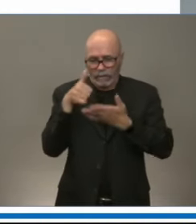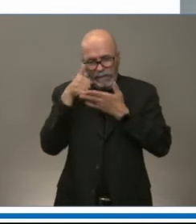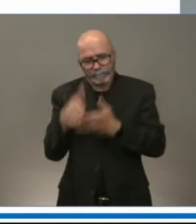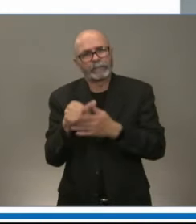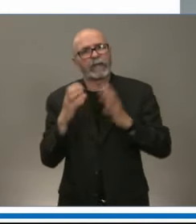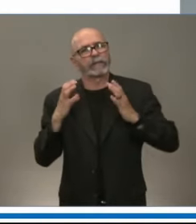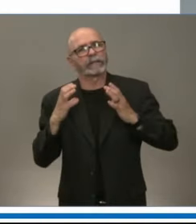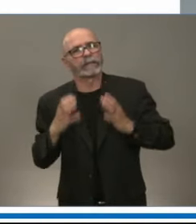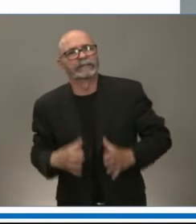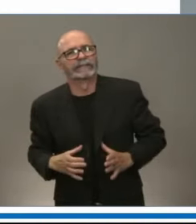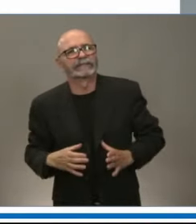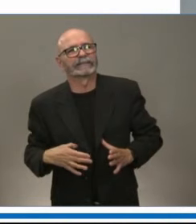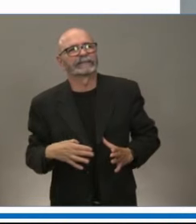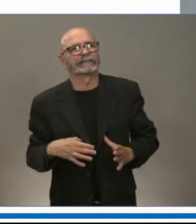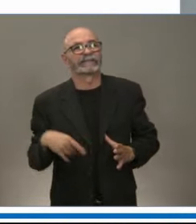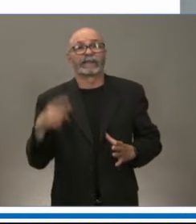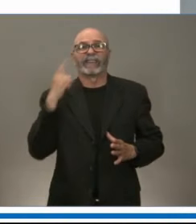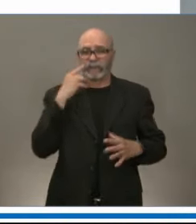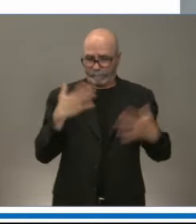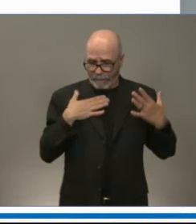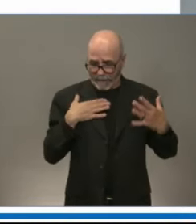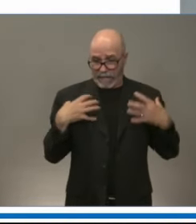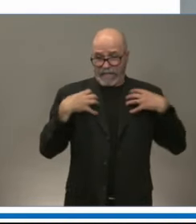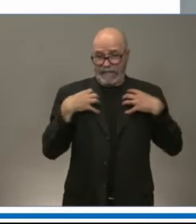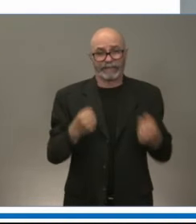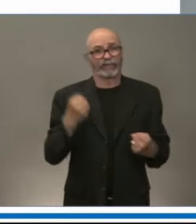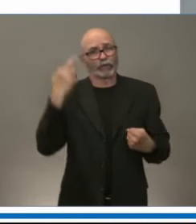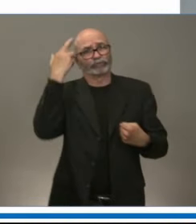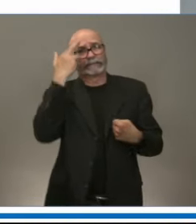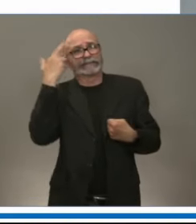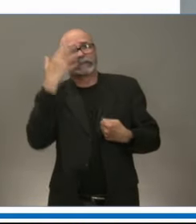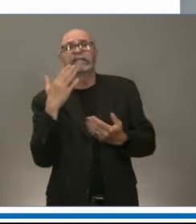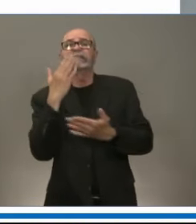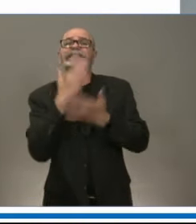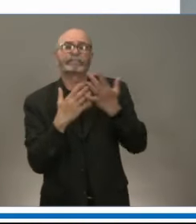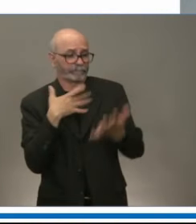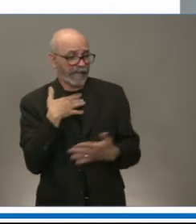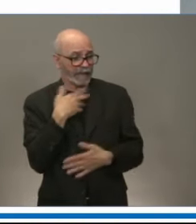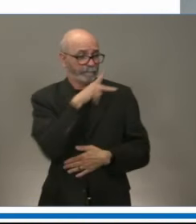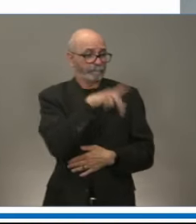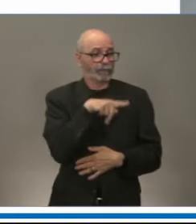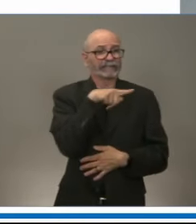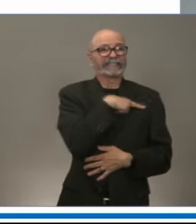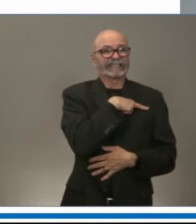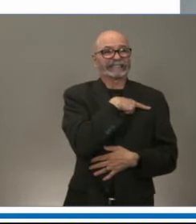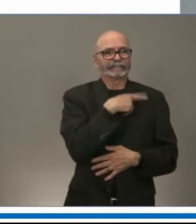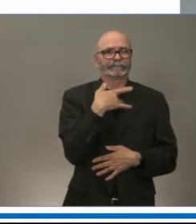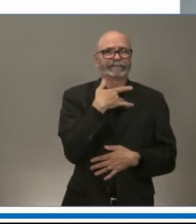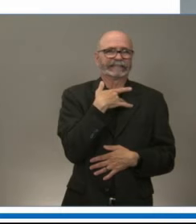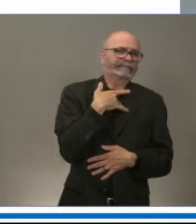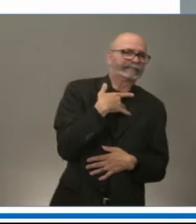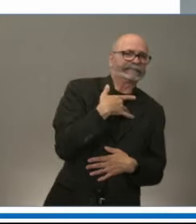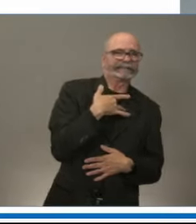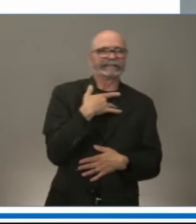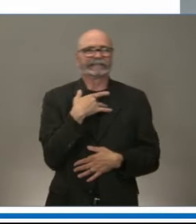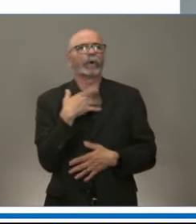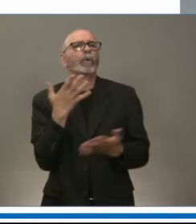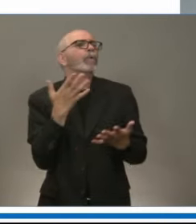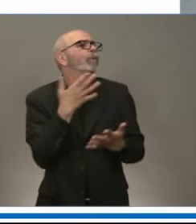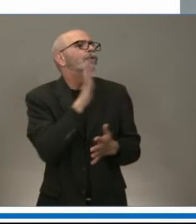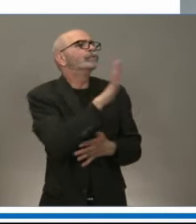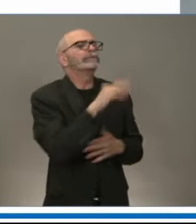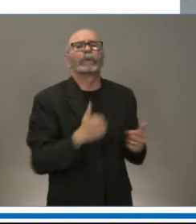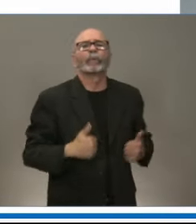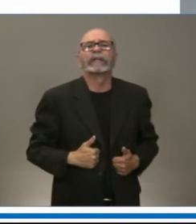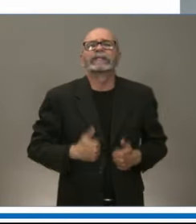needs, but there are some people, they just need personal care needs, or even just some attention to their living environment, to make sure that it's clean, that